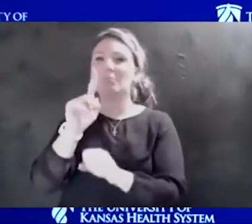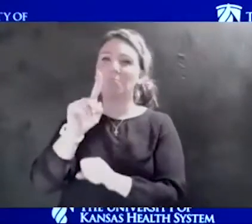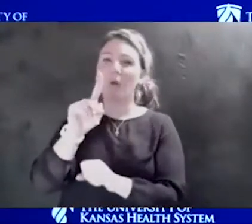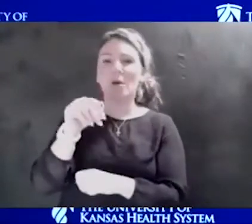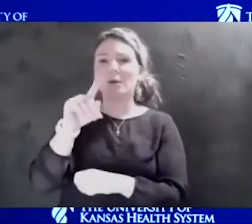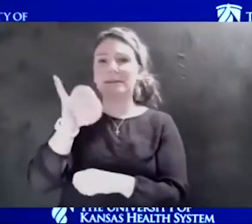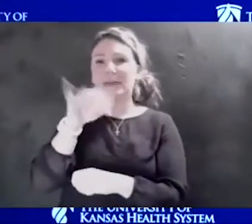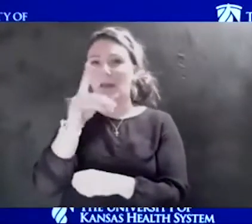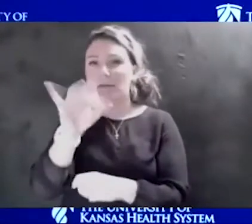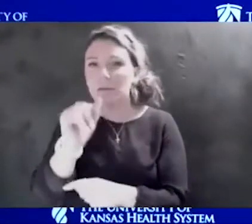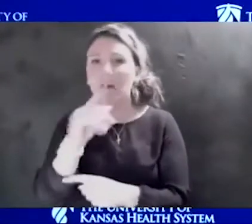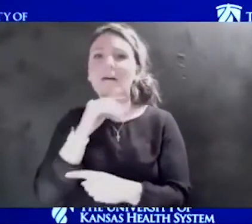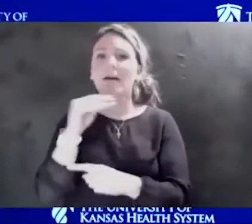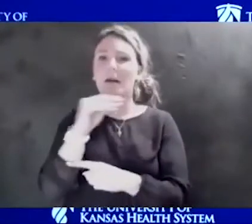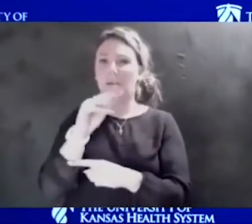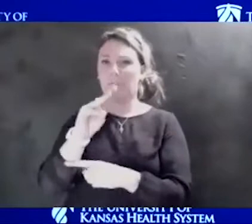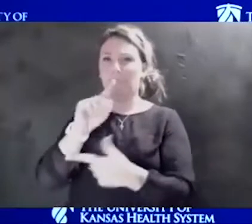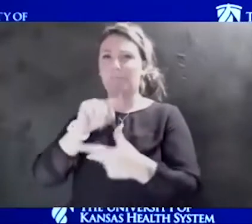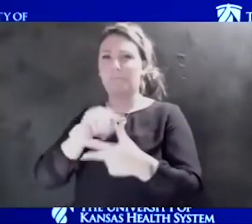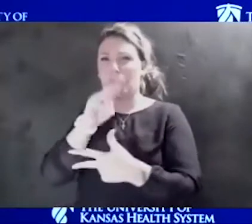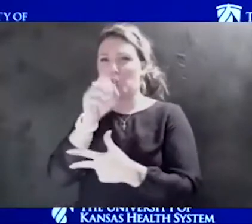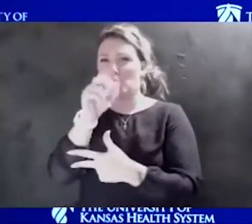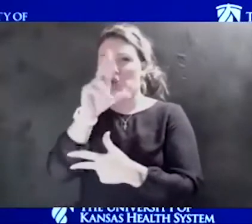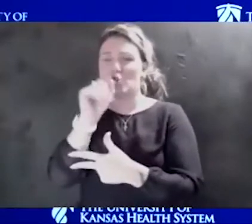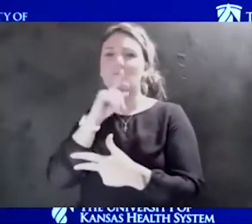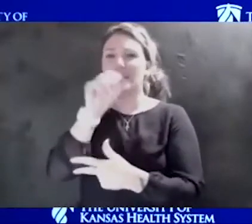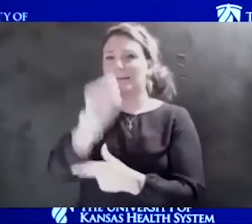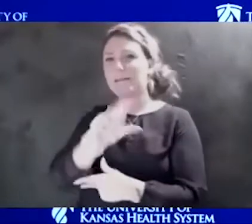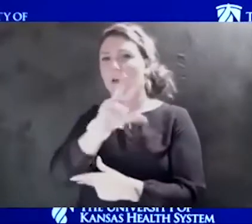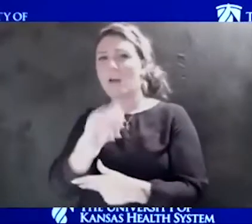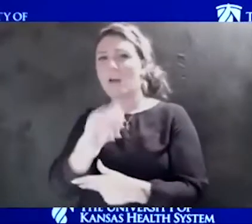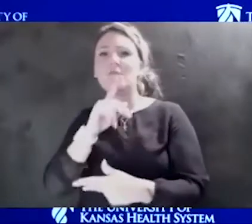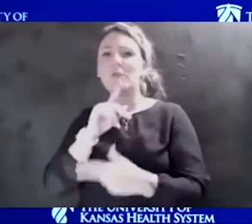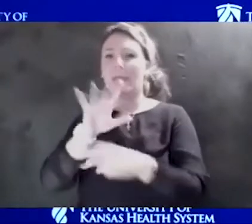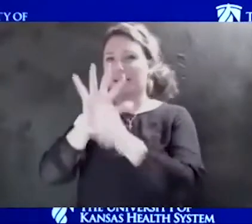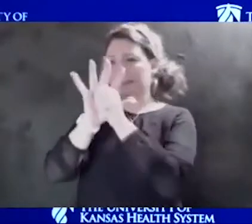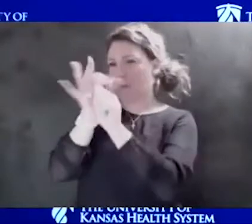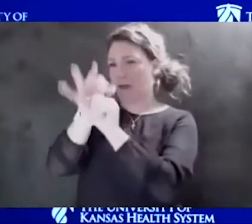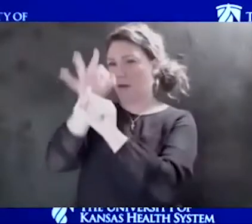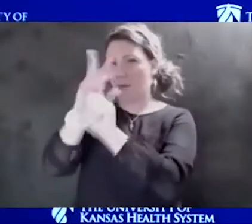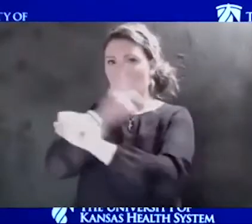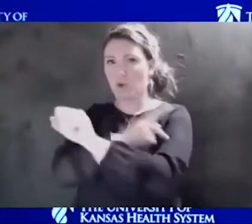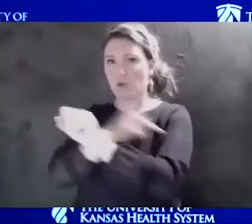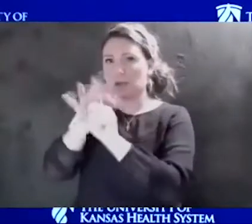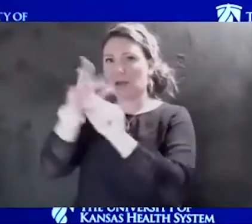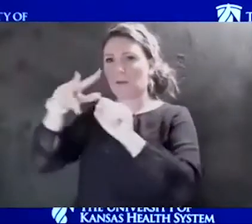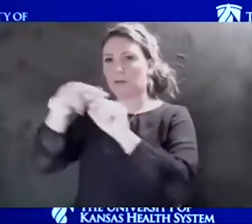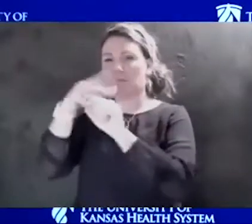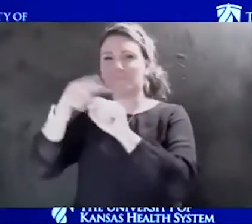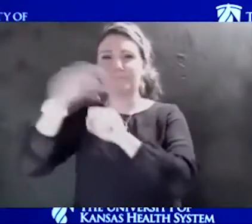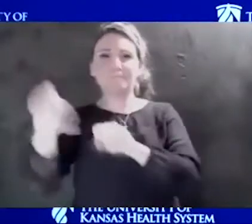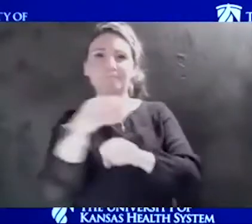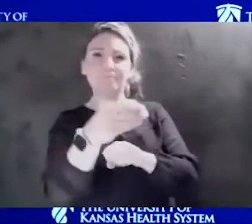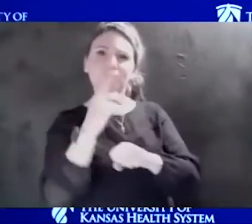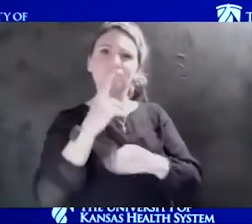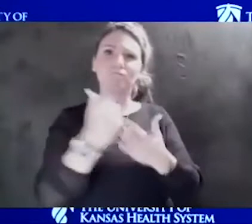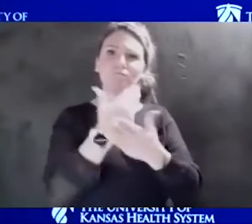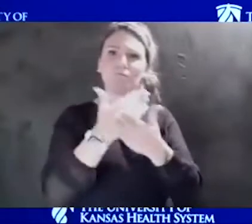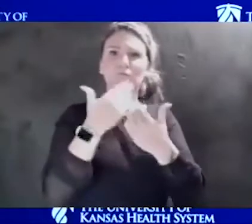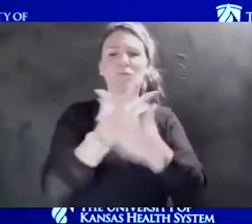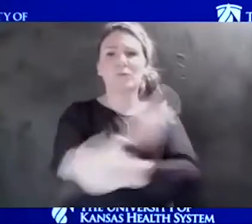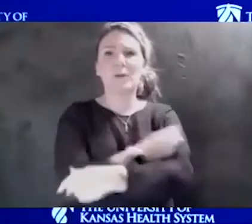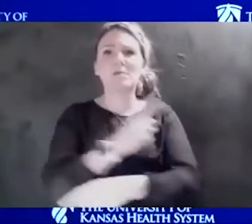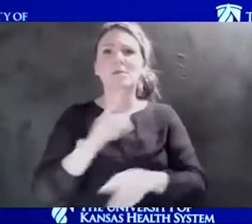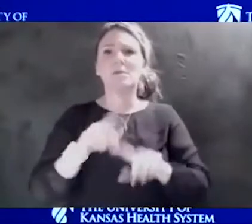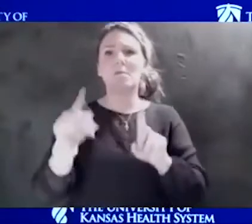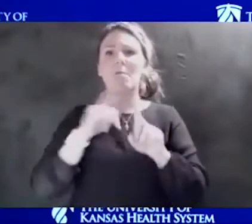South African variant spike protein to put into a new vaccine. It's unclear exactly what this means. I'd certainly like to look through it. Doesn't